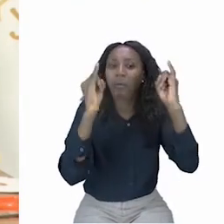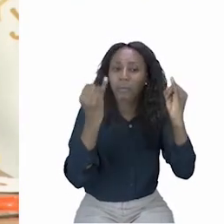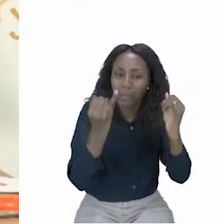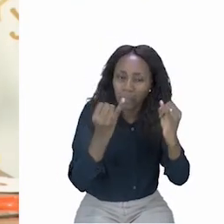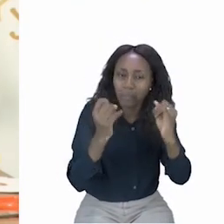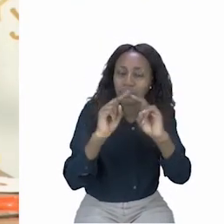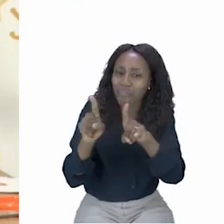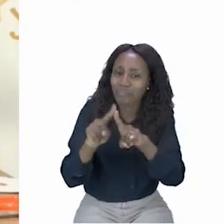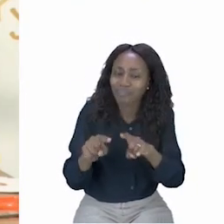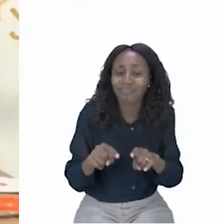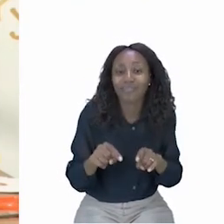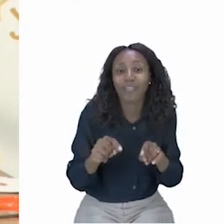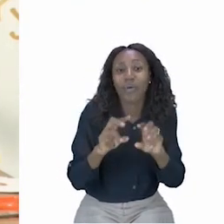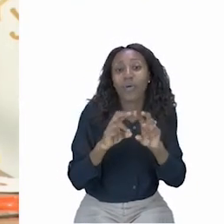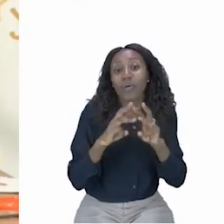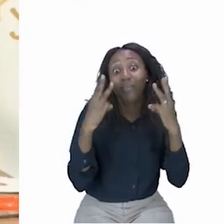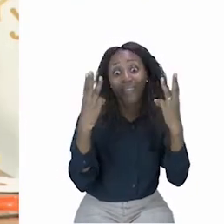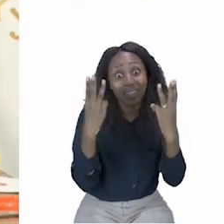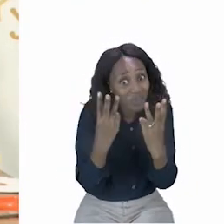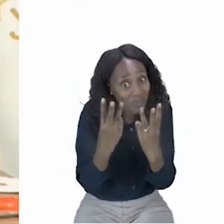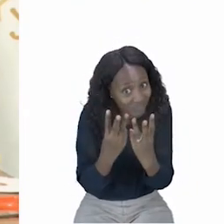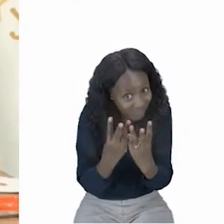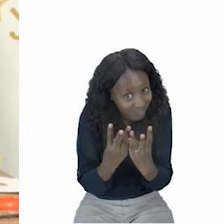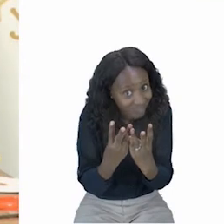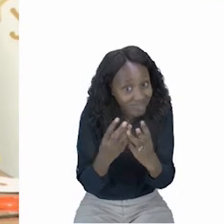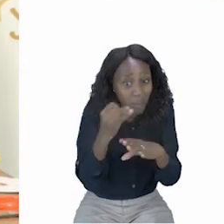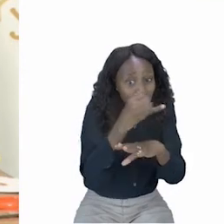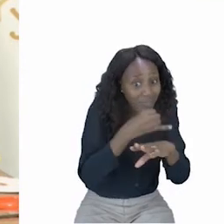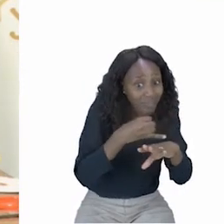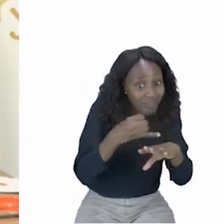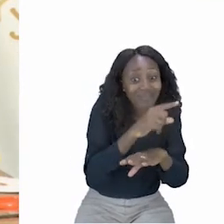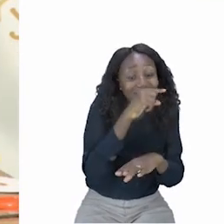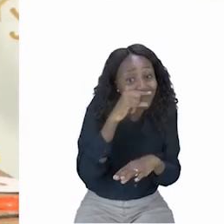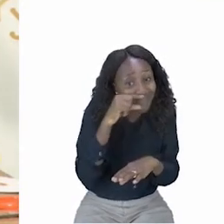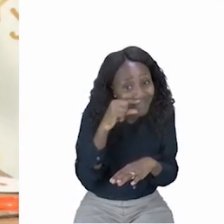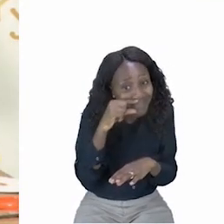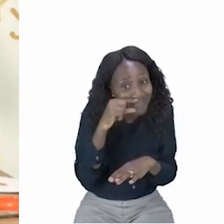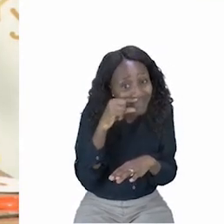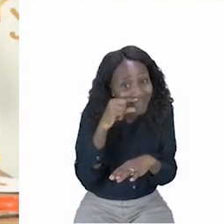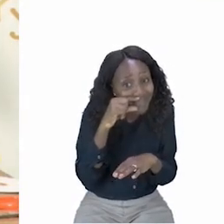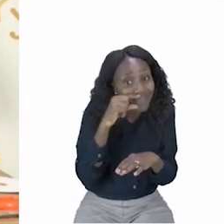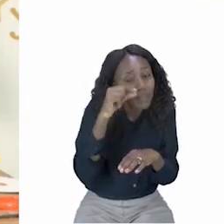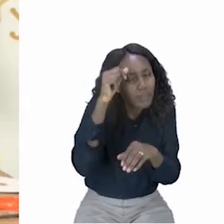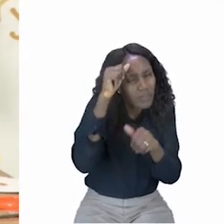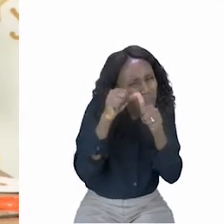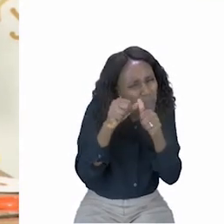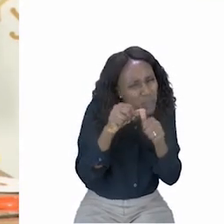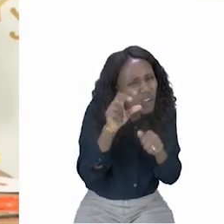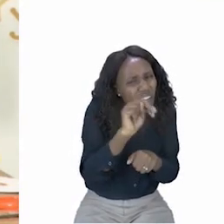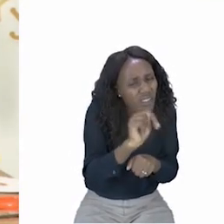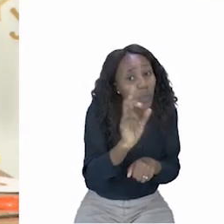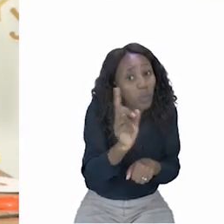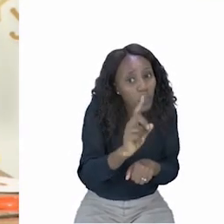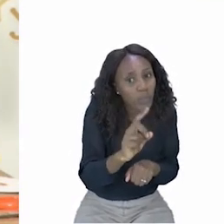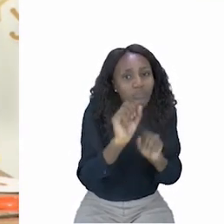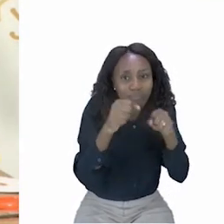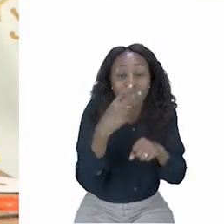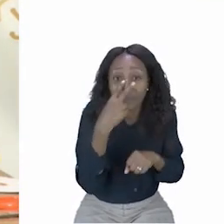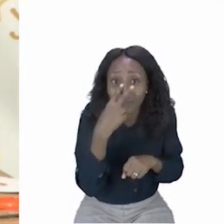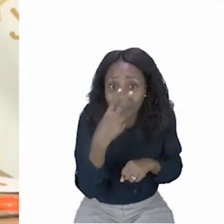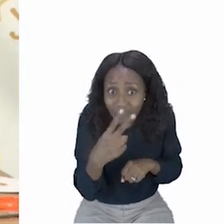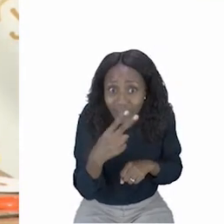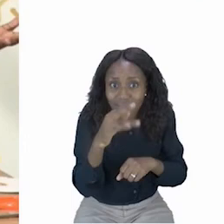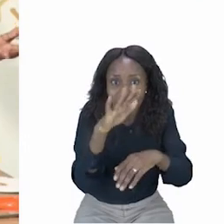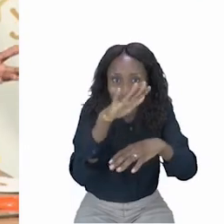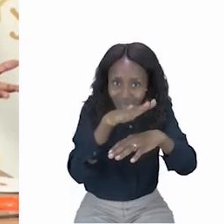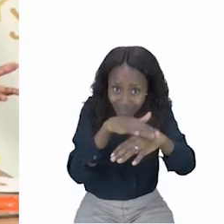world that are also places. Remember, a noun is something that you can see or touch.